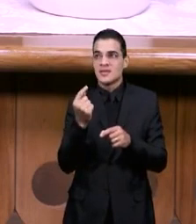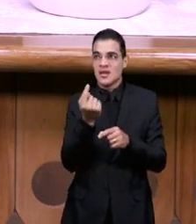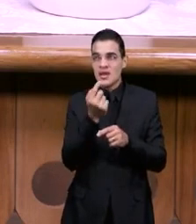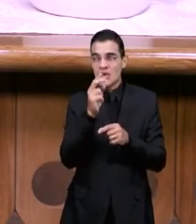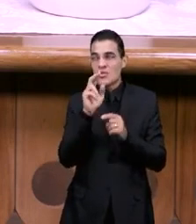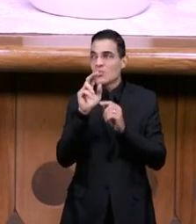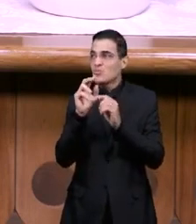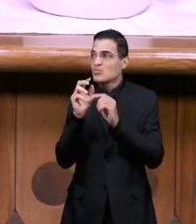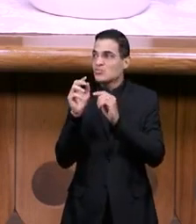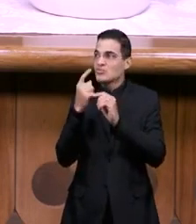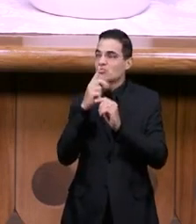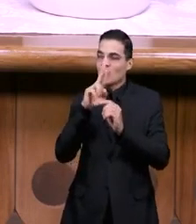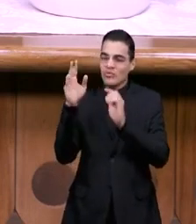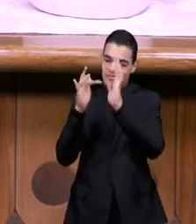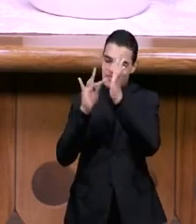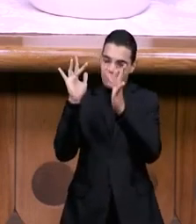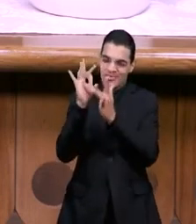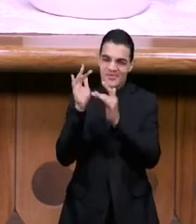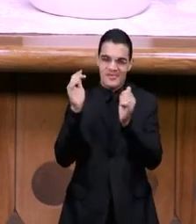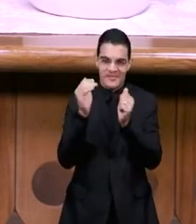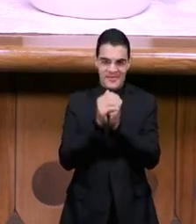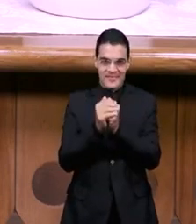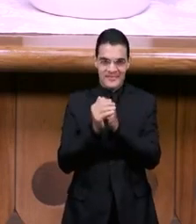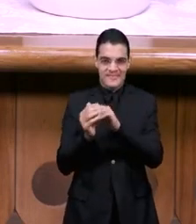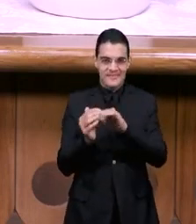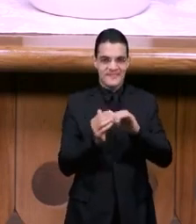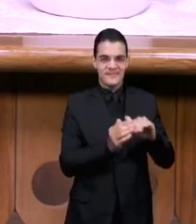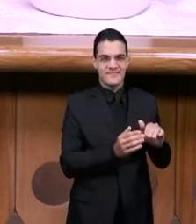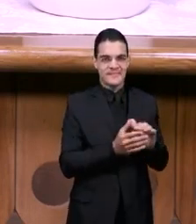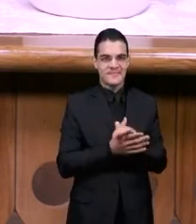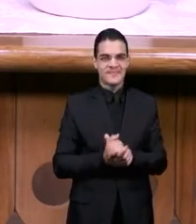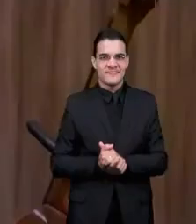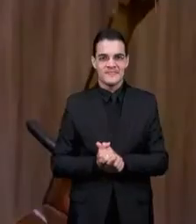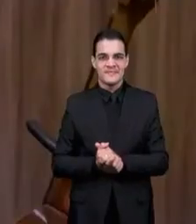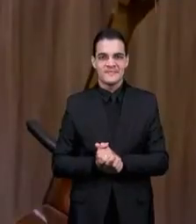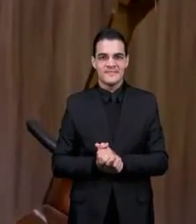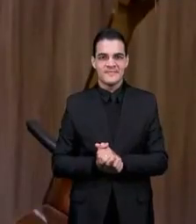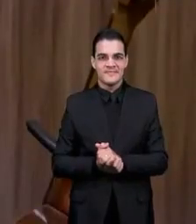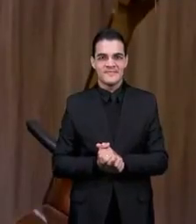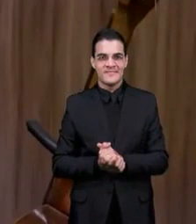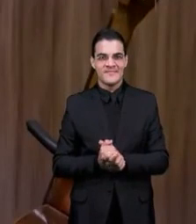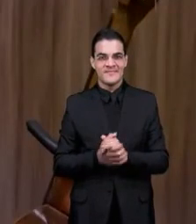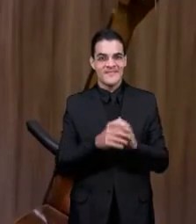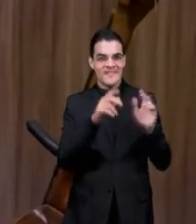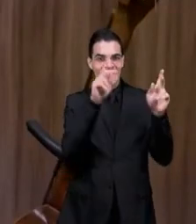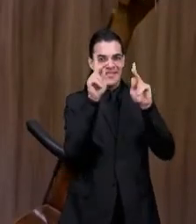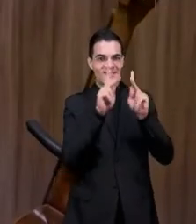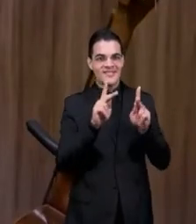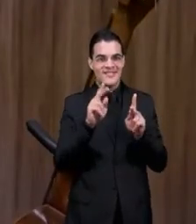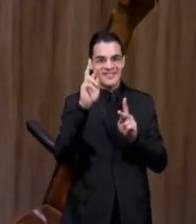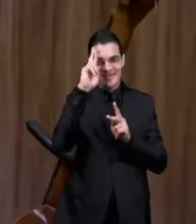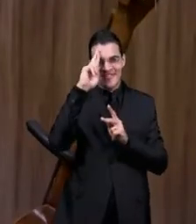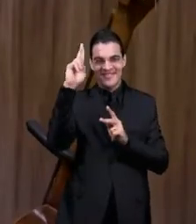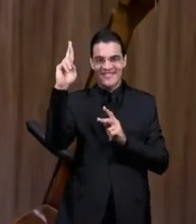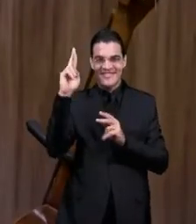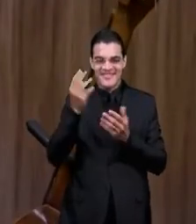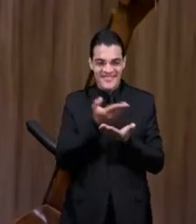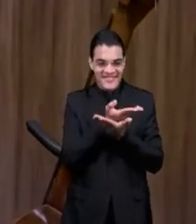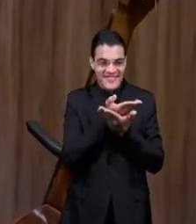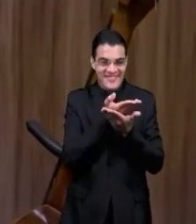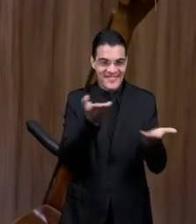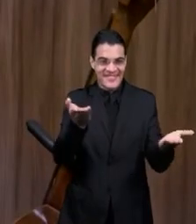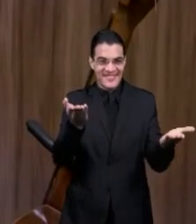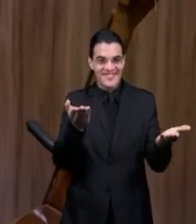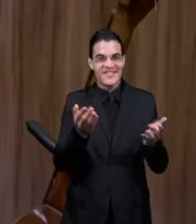blood of Jesus, in Jesus' name. Amen. Amen, brothers. Peace of the Lord to everyone, especially